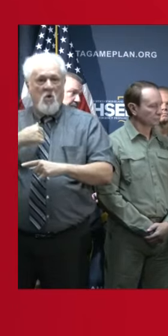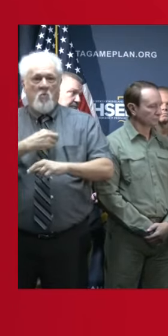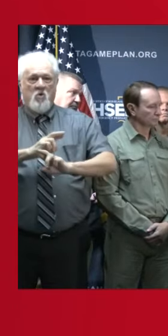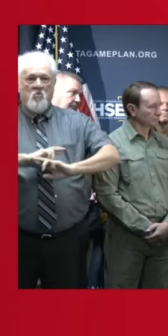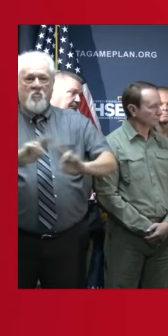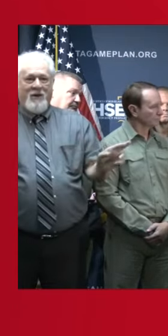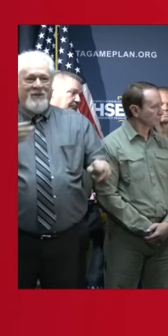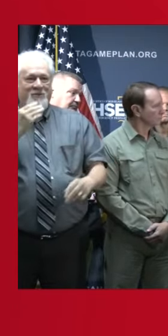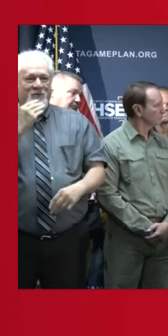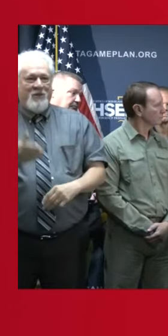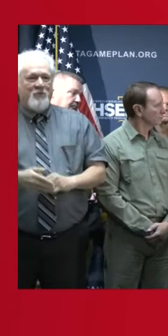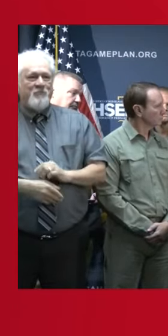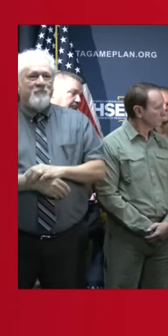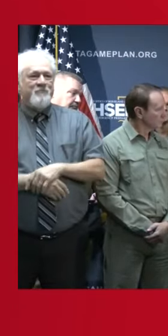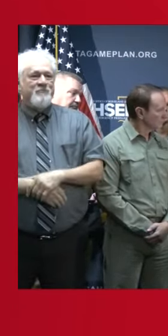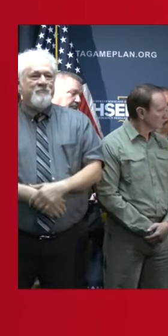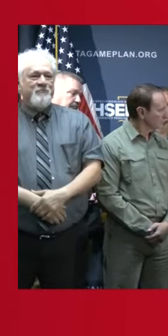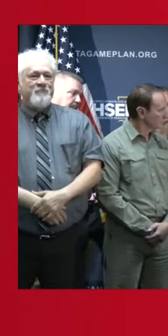Thank you.